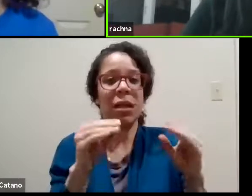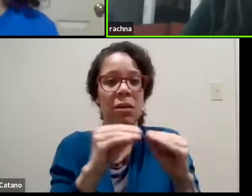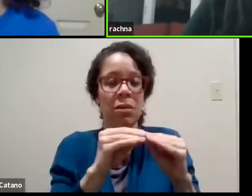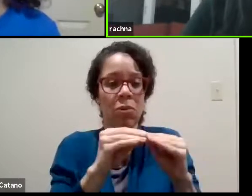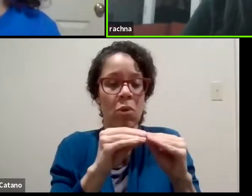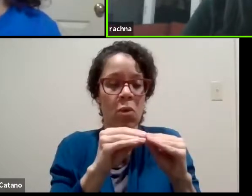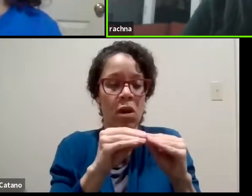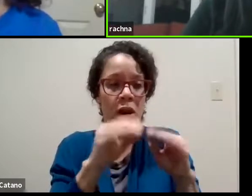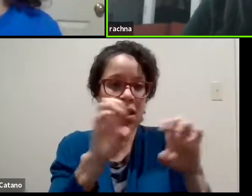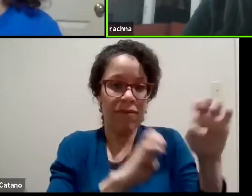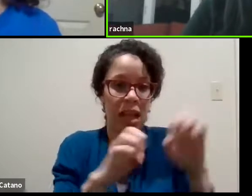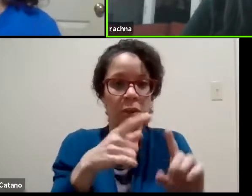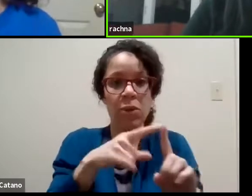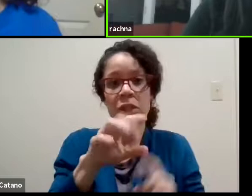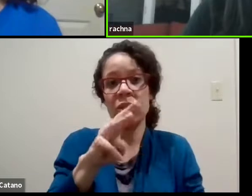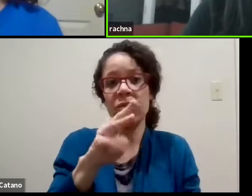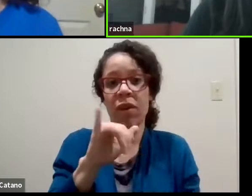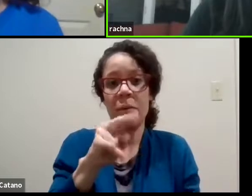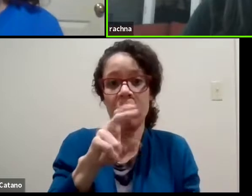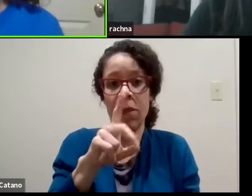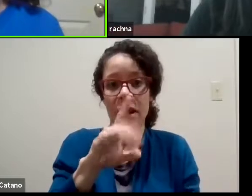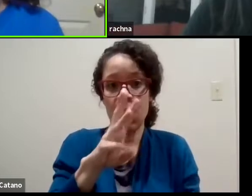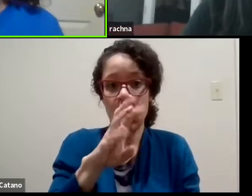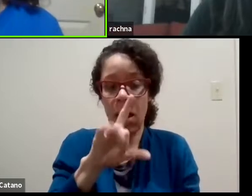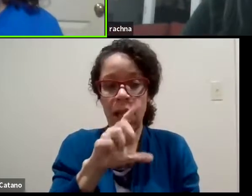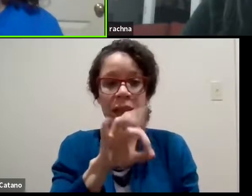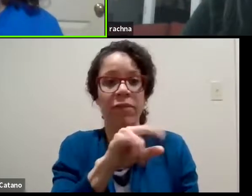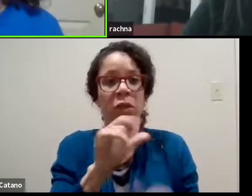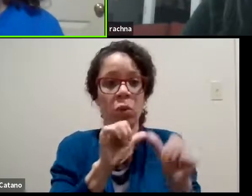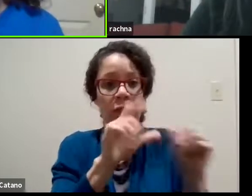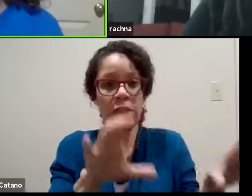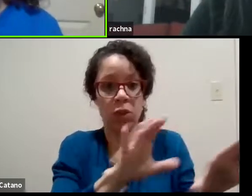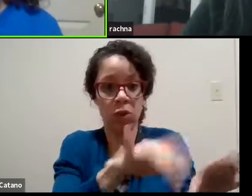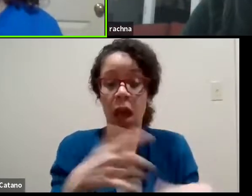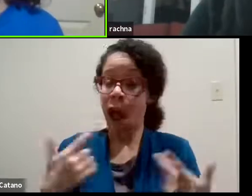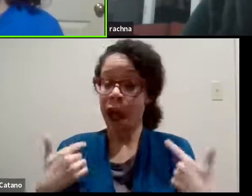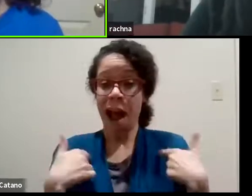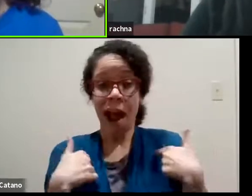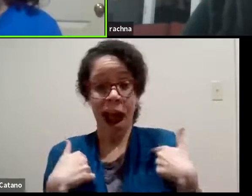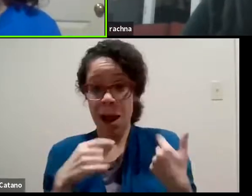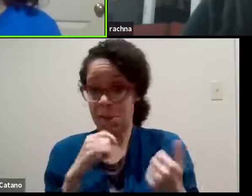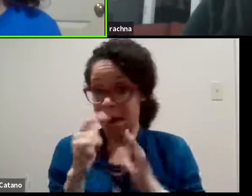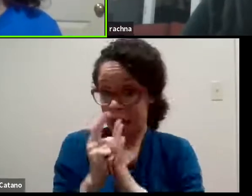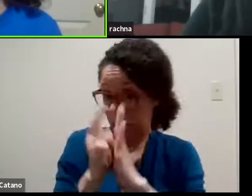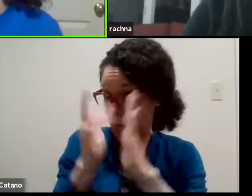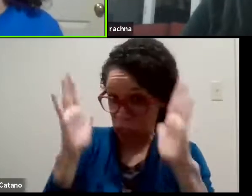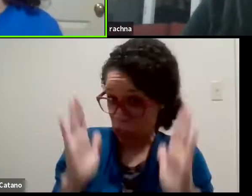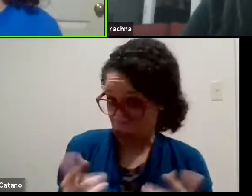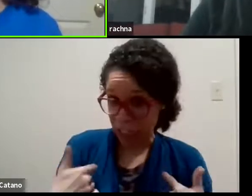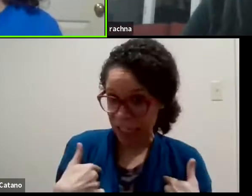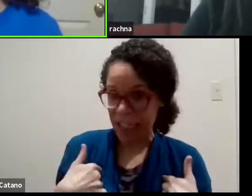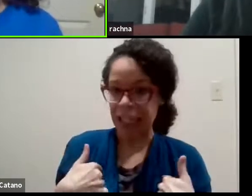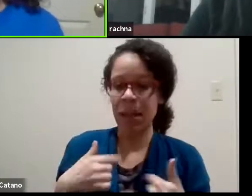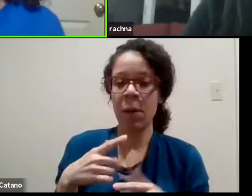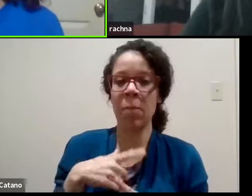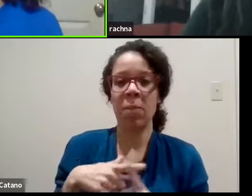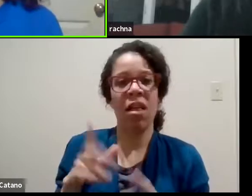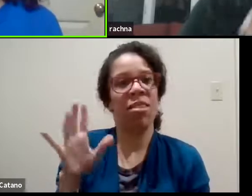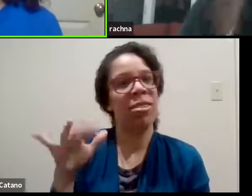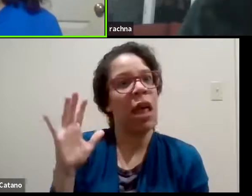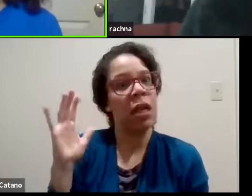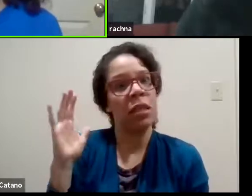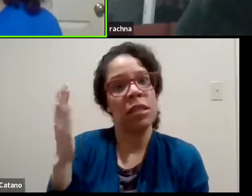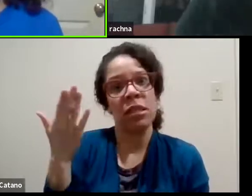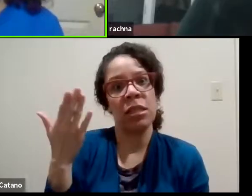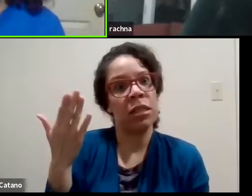if you continue to do that. I am not an attorney, nor do I pretend to be one. But that sounds